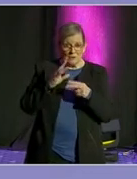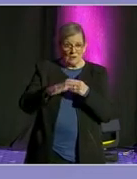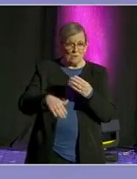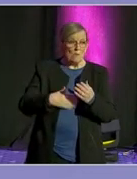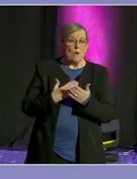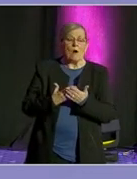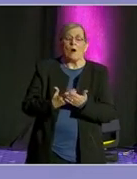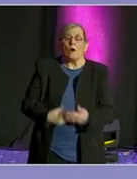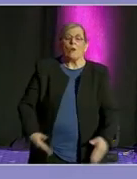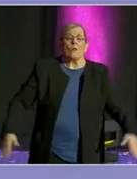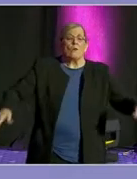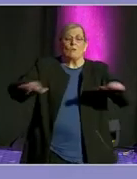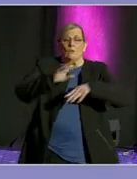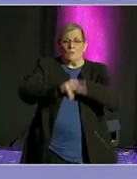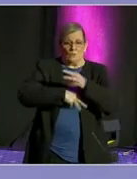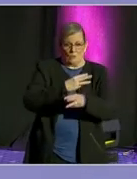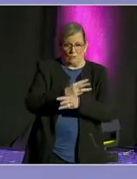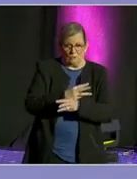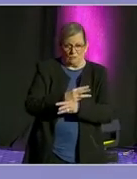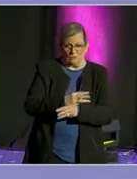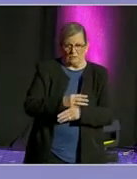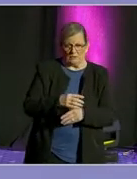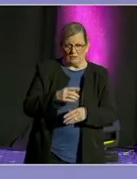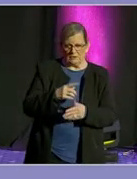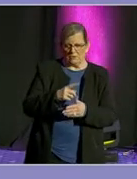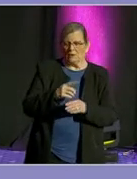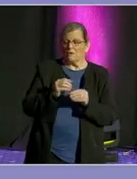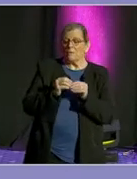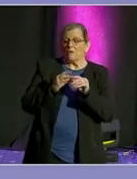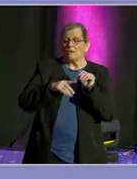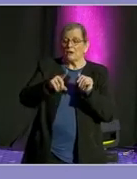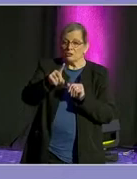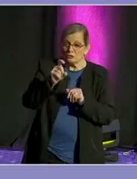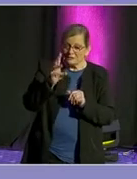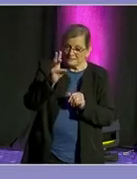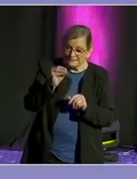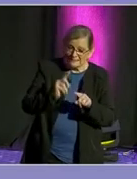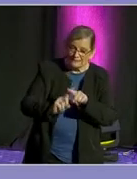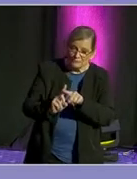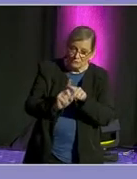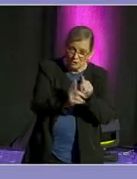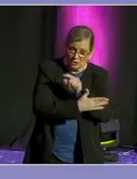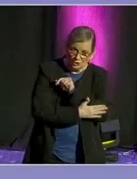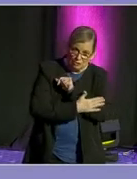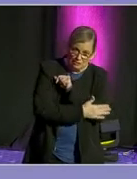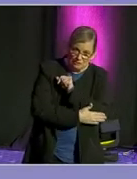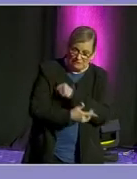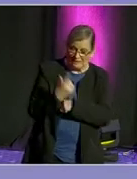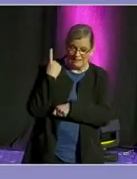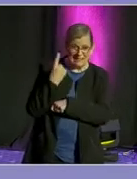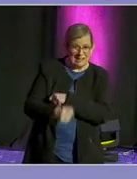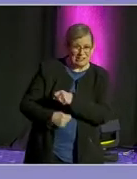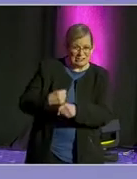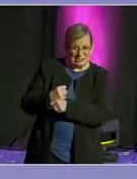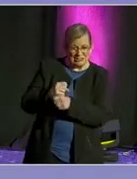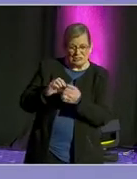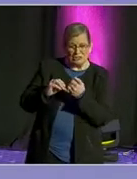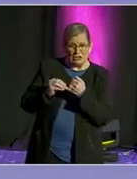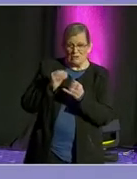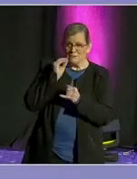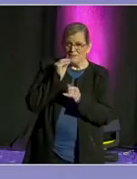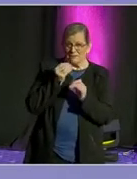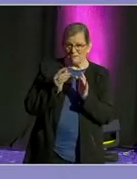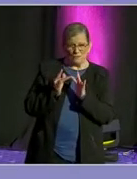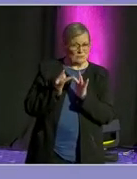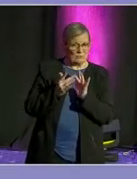160 countries. Elsewhere online, the National Park Service Cherry Blossom website is being revamped for a virtual